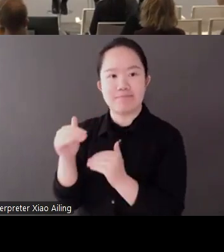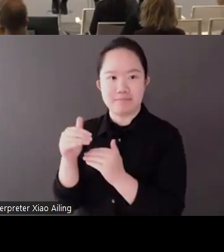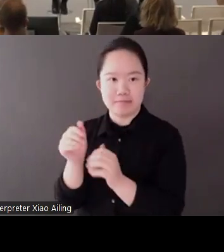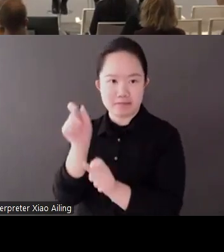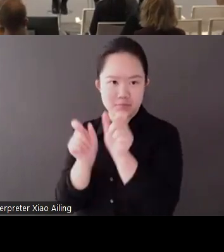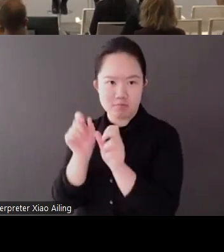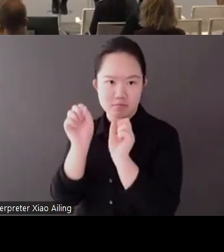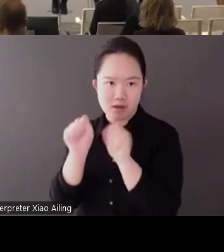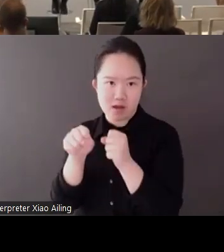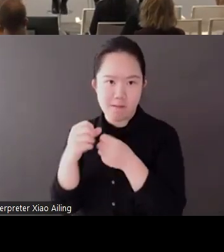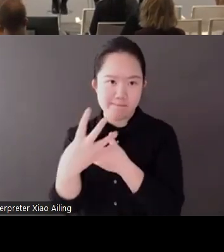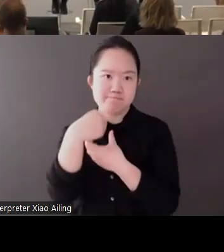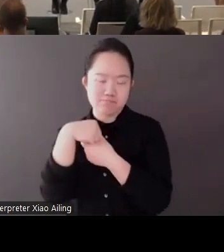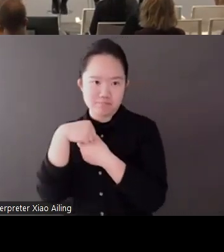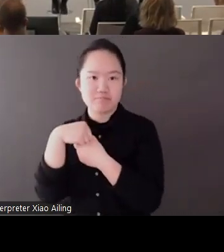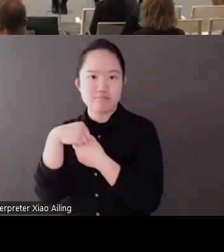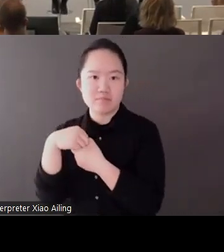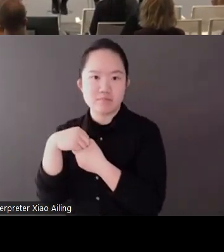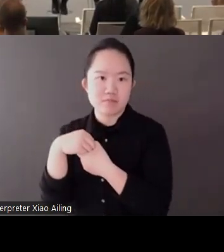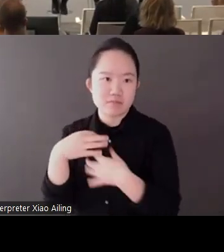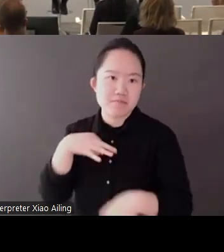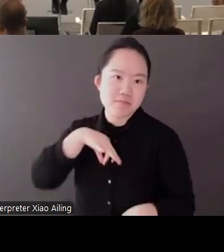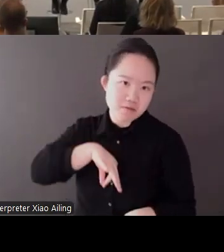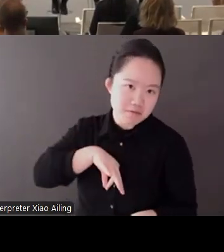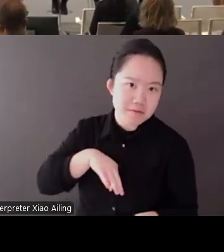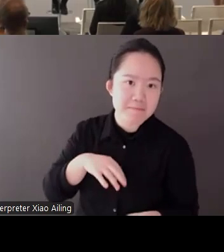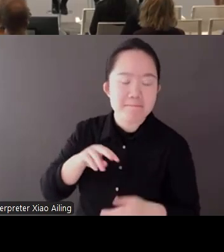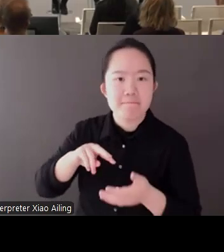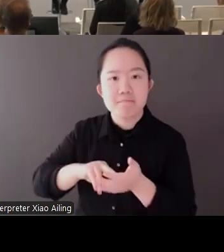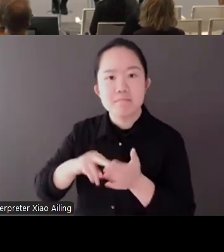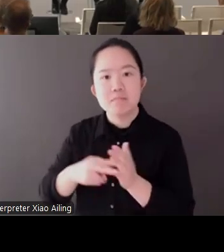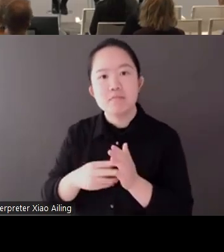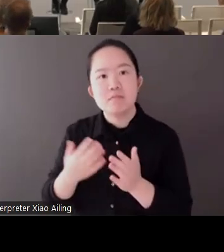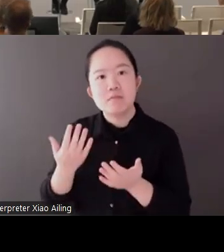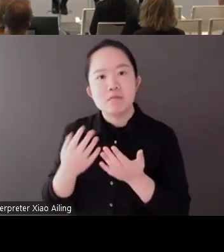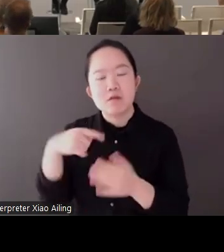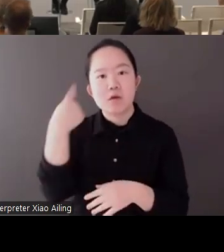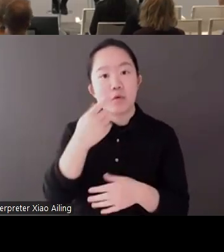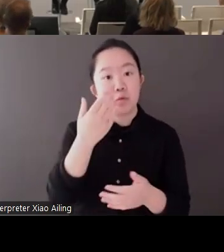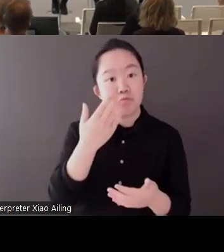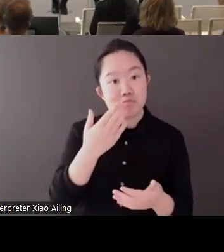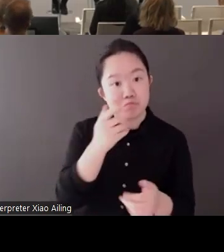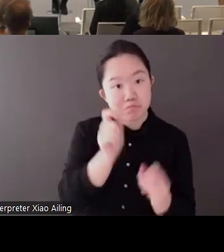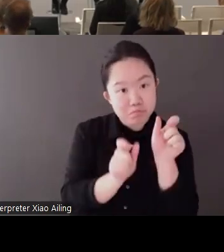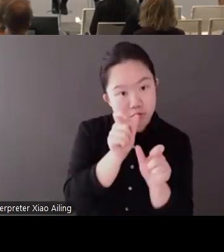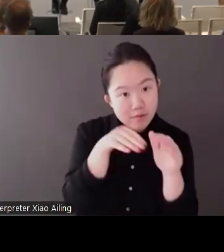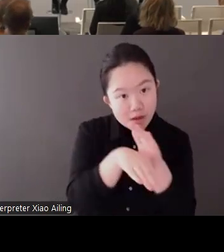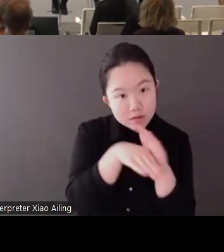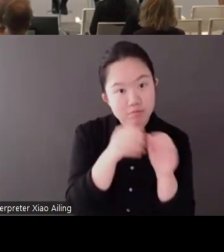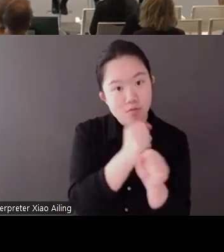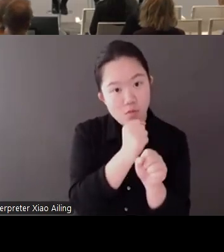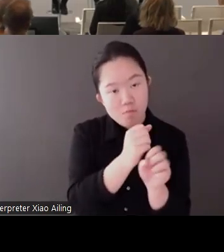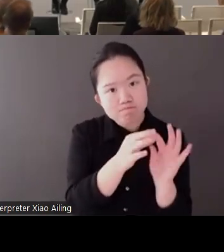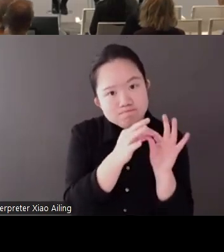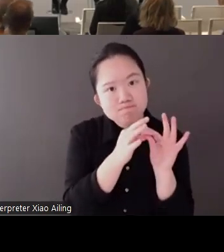not really doing accessibility may benefit the most of being a member, because you have all this the connections and the possibility to ask